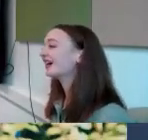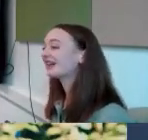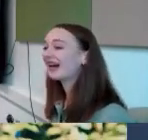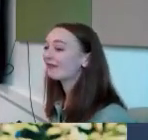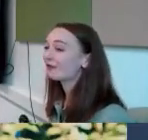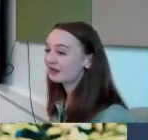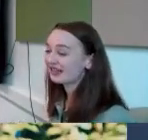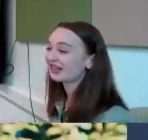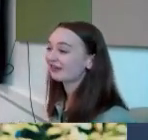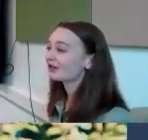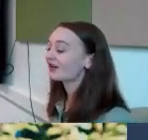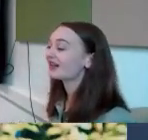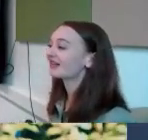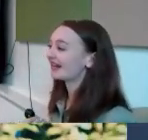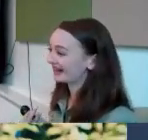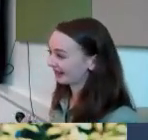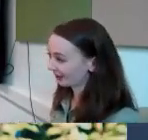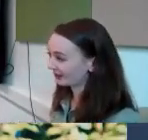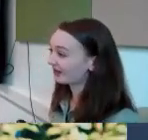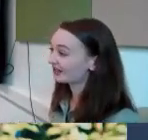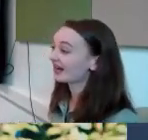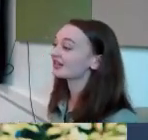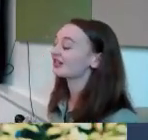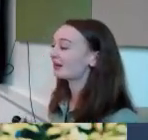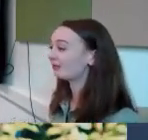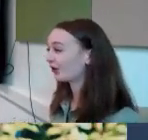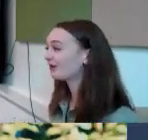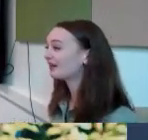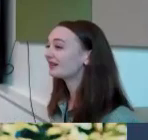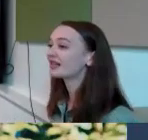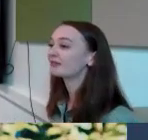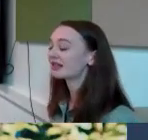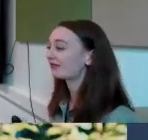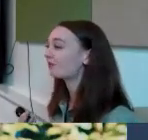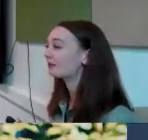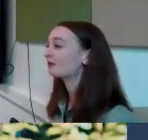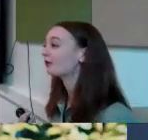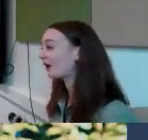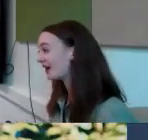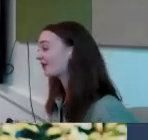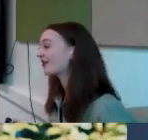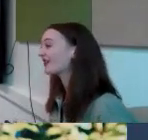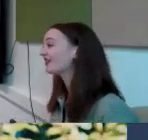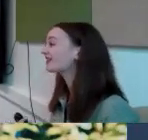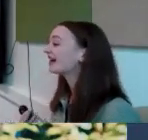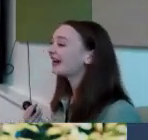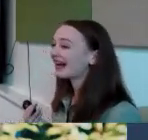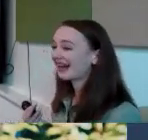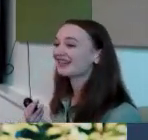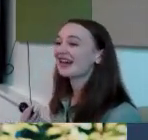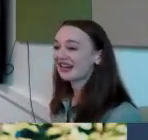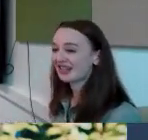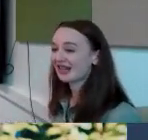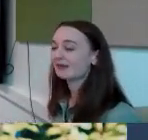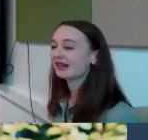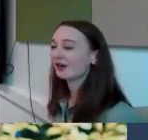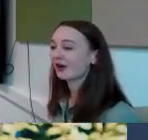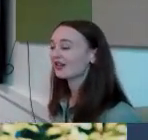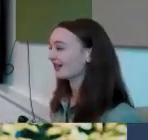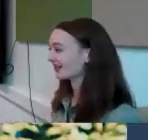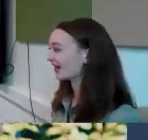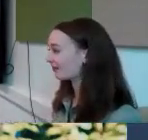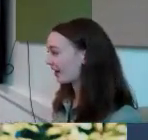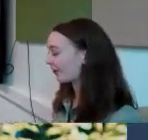sector. I have a particular interest in inclusive education and employment, especially for people with chronic illnesses and energy